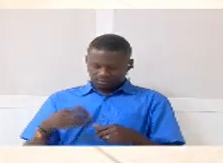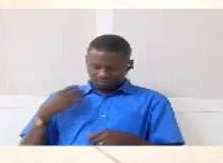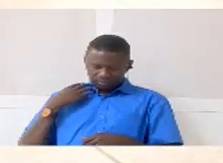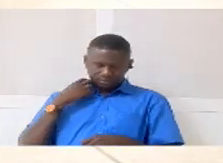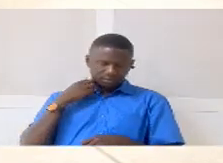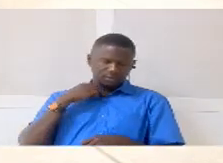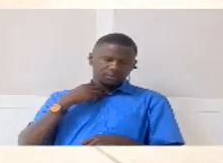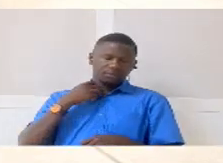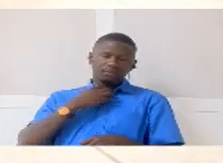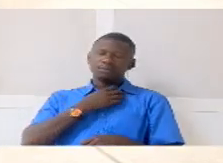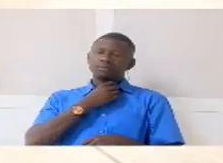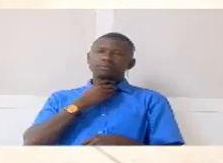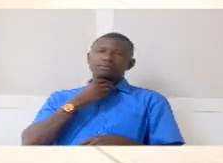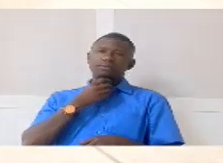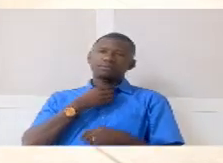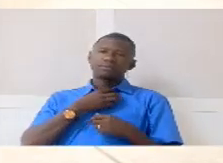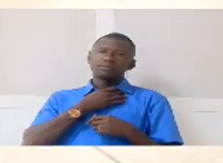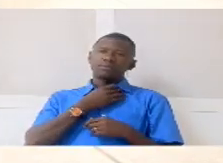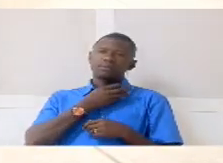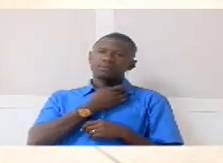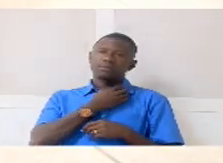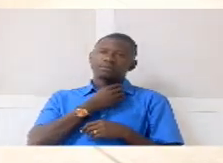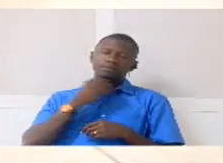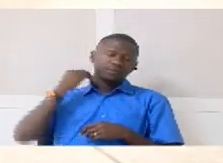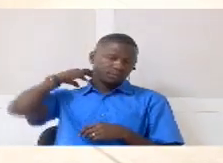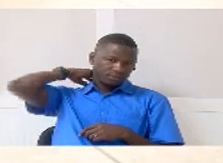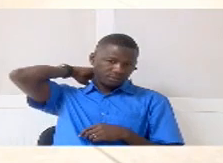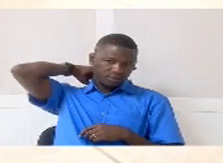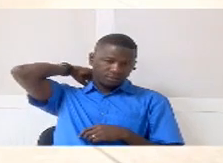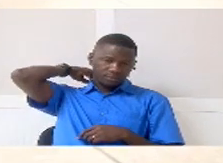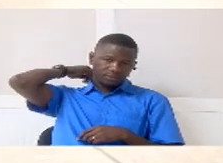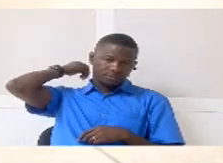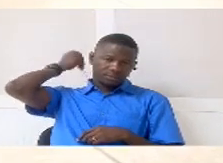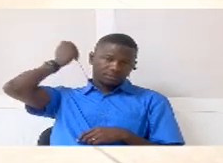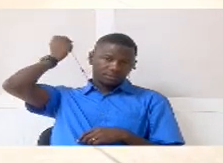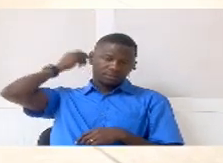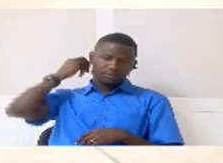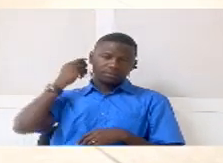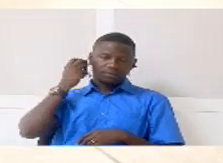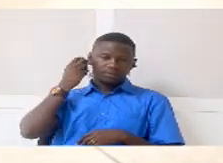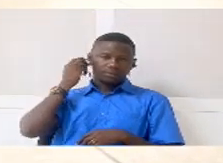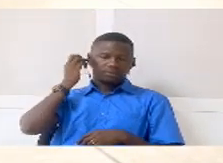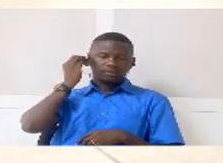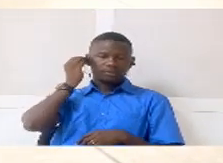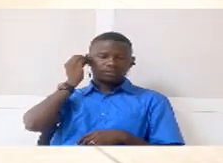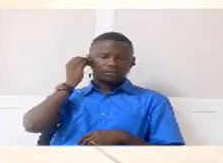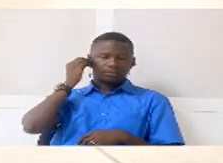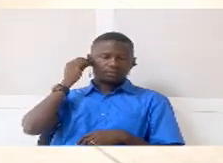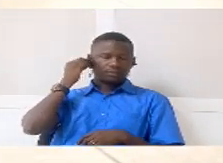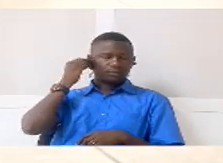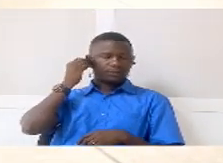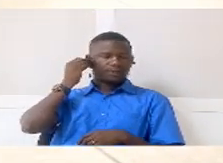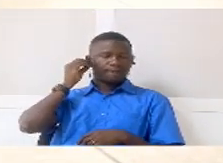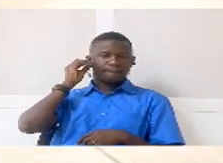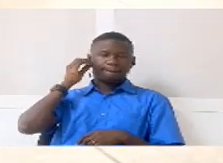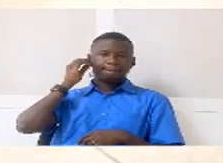anin kayti sahari ngole nyanta nala jang me yalon ko alfaya sain me ya kango soto ka foko nyimari nyanta